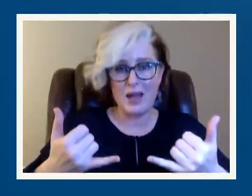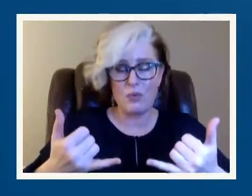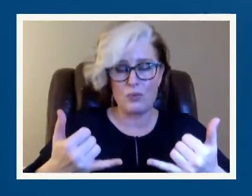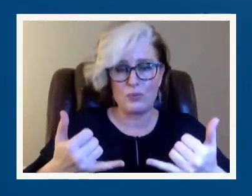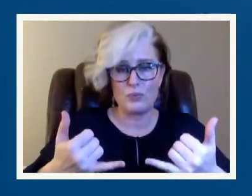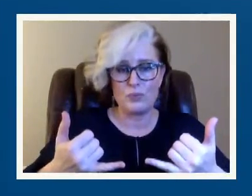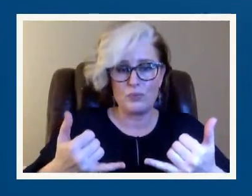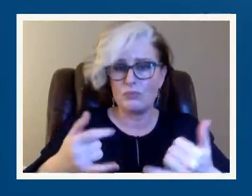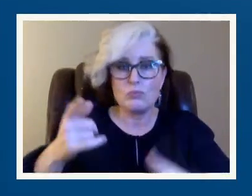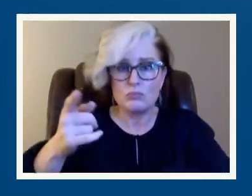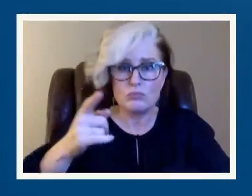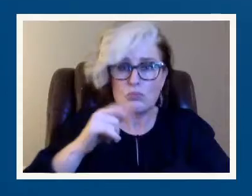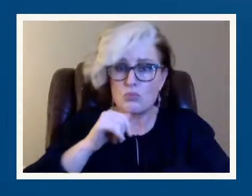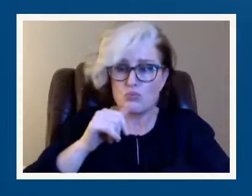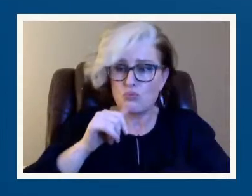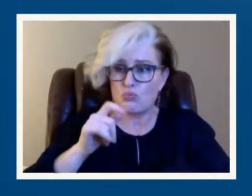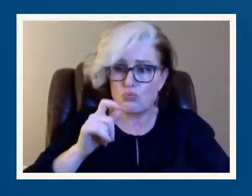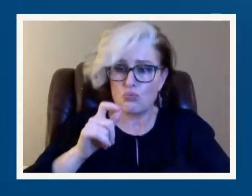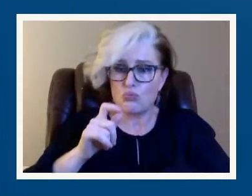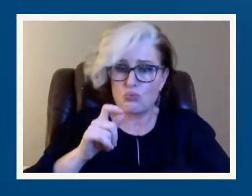So you